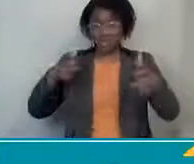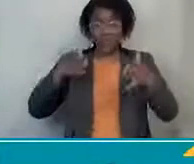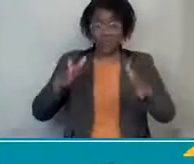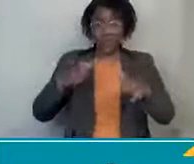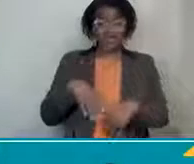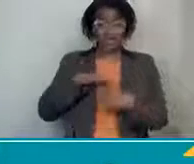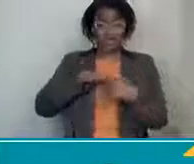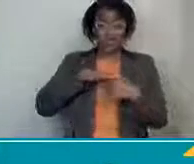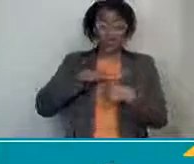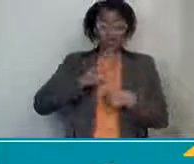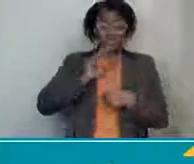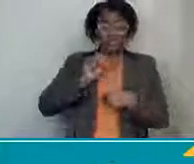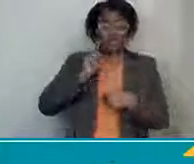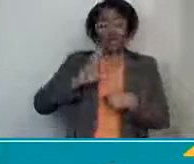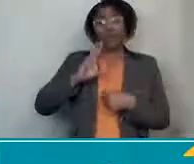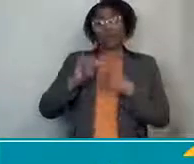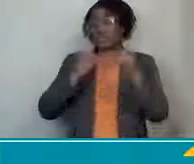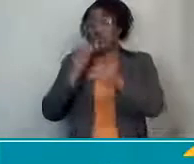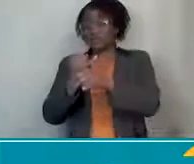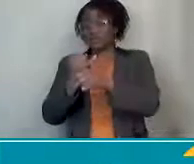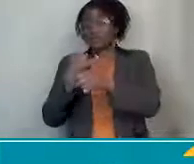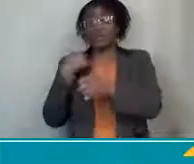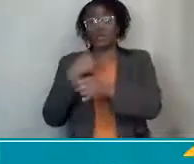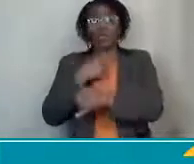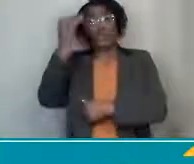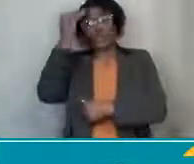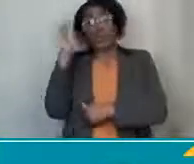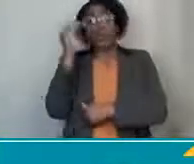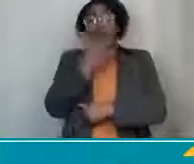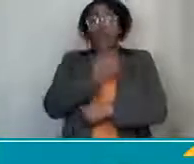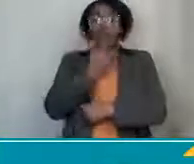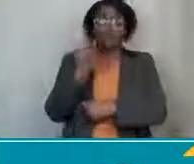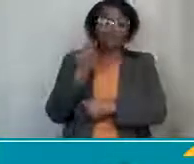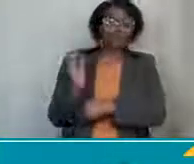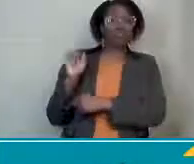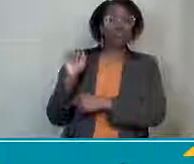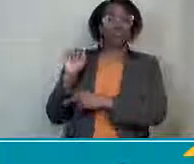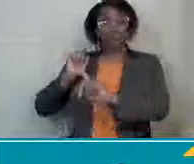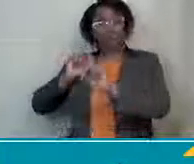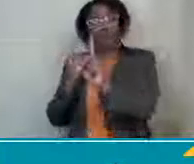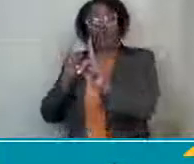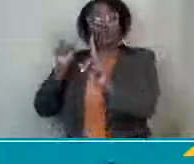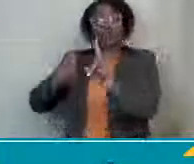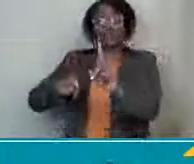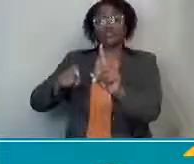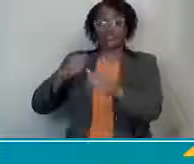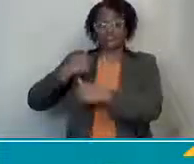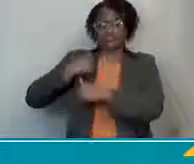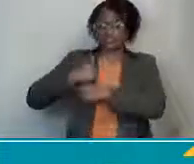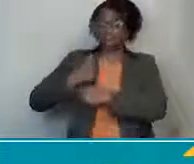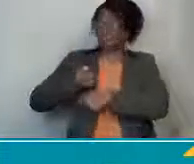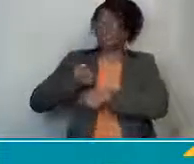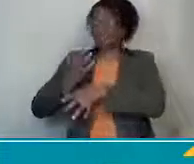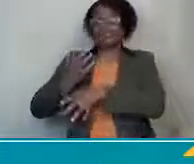or international. And we believe that our movements can and should play a key role in demilitarizing US